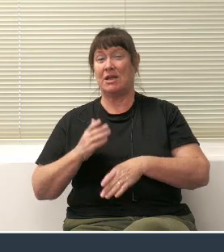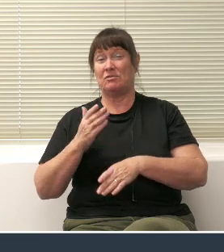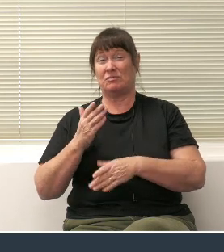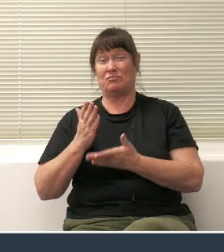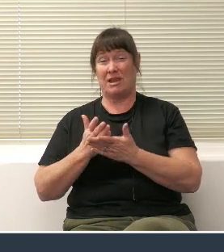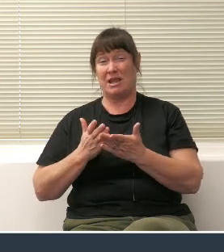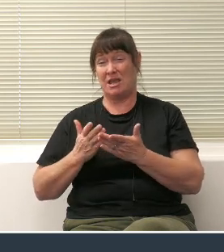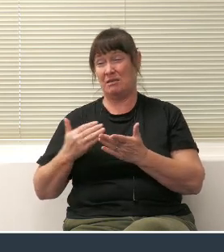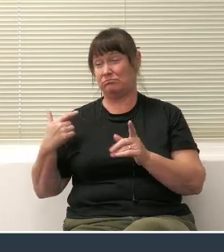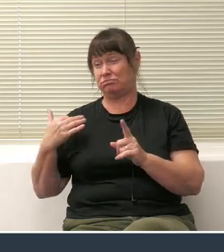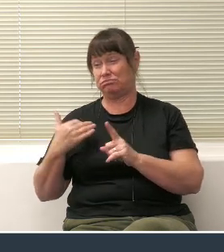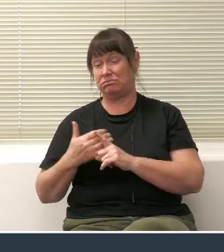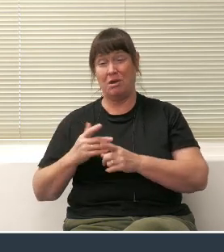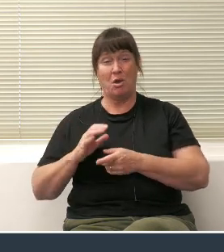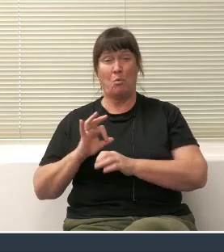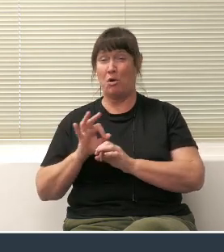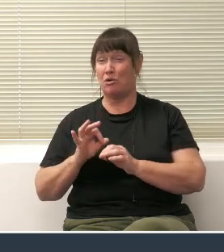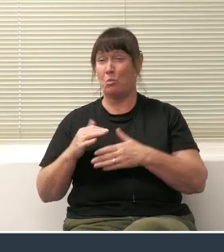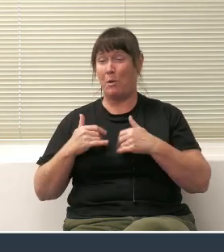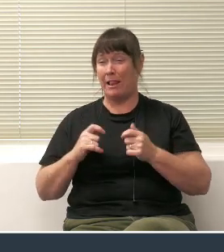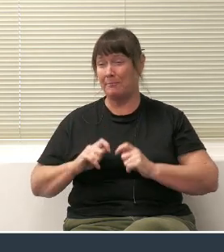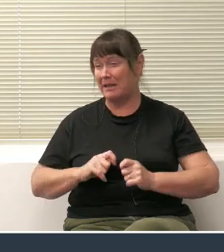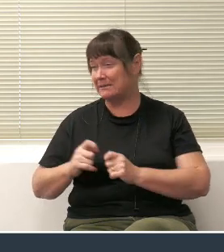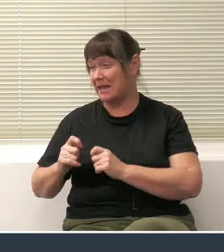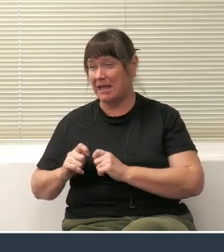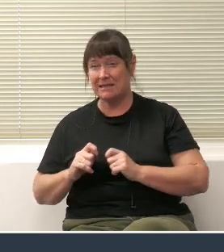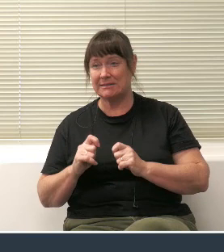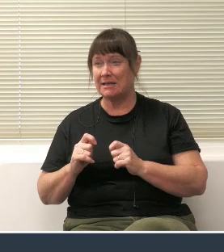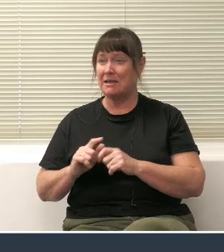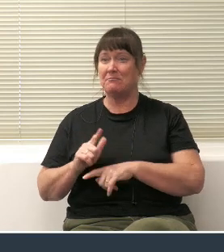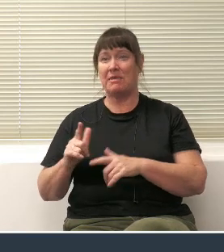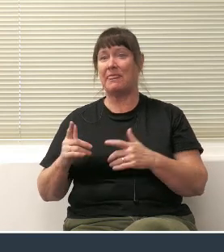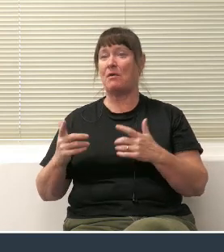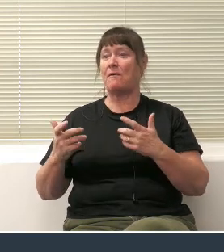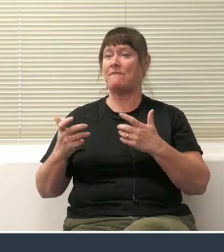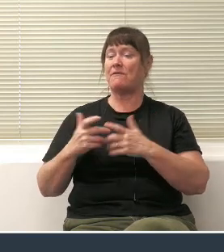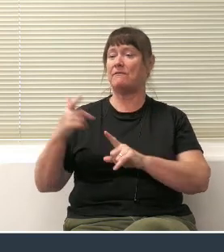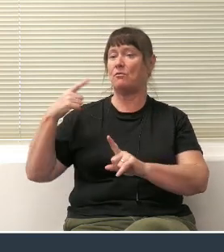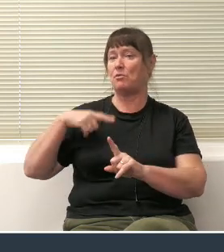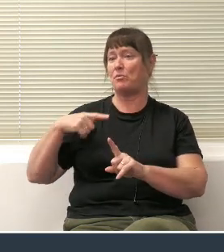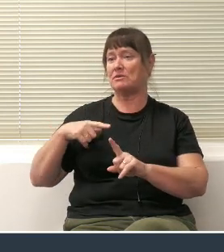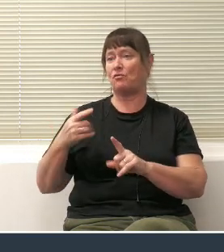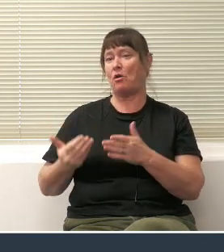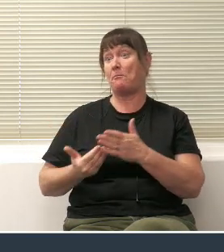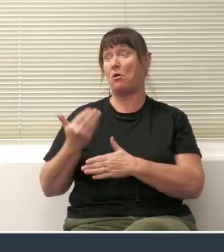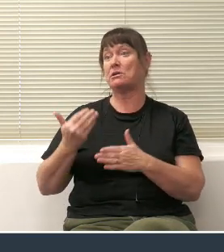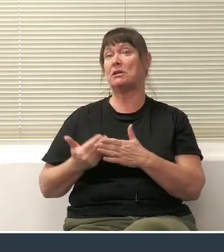refurbished and maintained in a way that made them fit for purpose for a modern